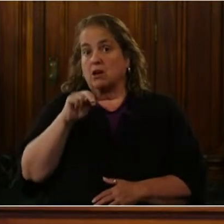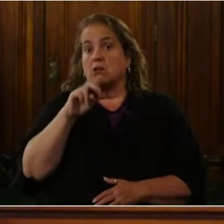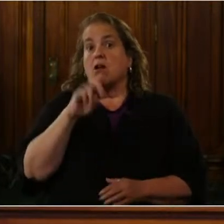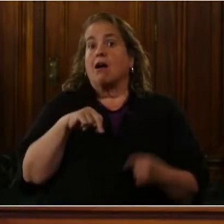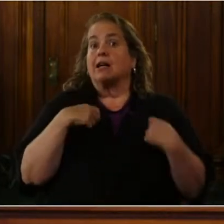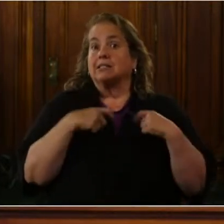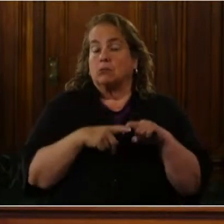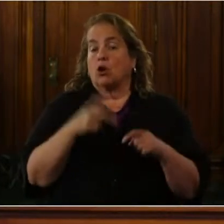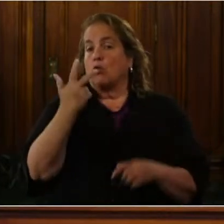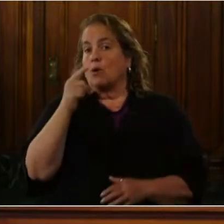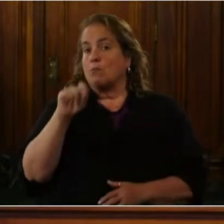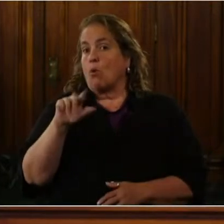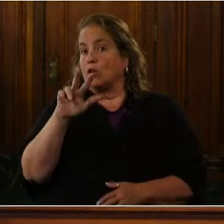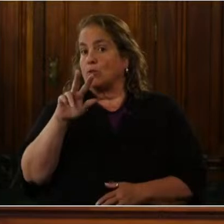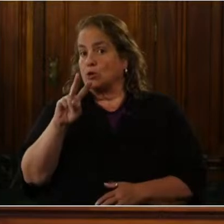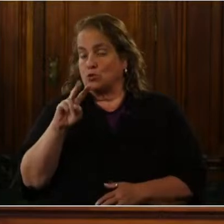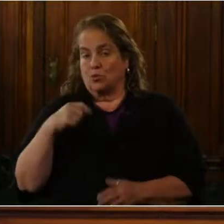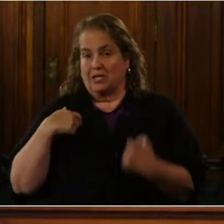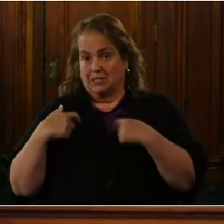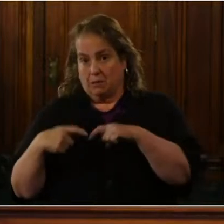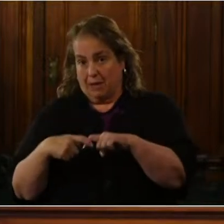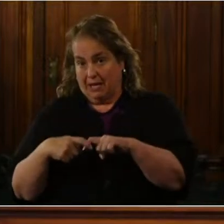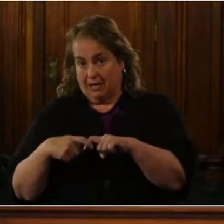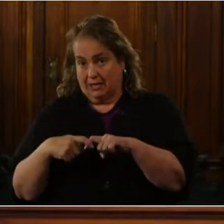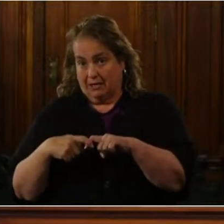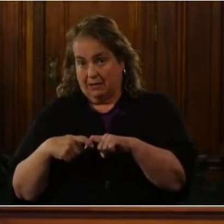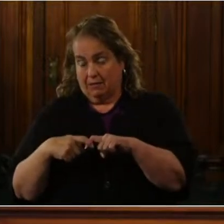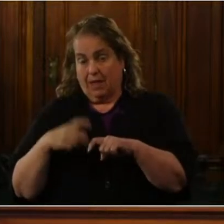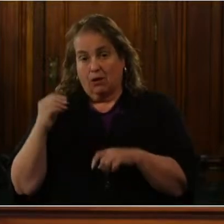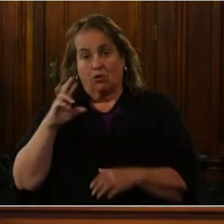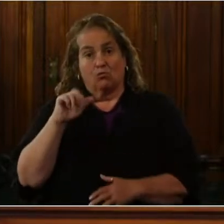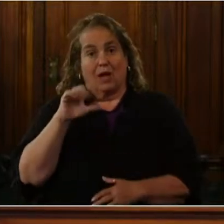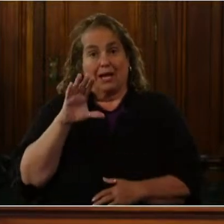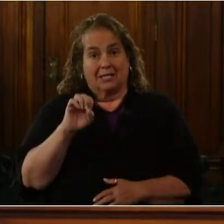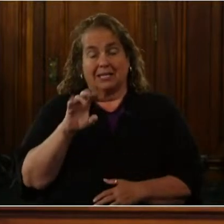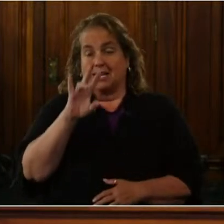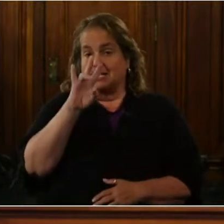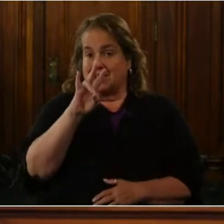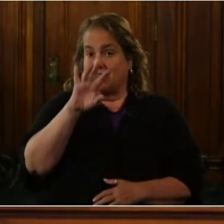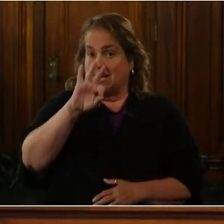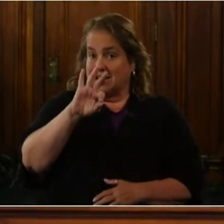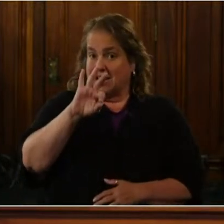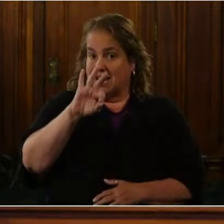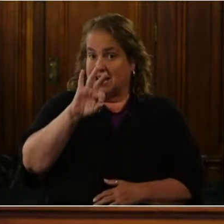and 3.32% Hispanic. And in race,